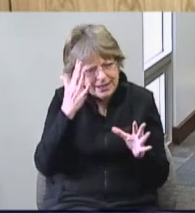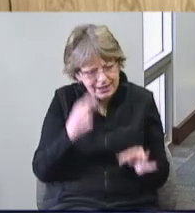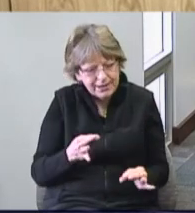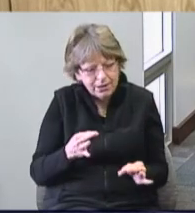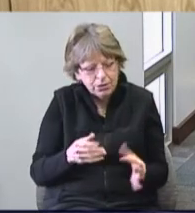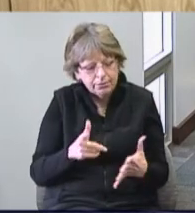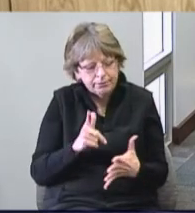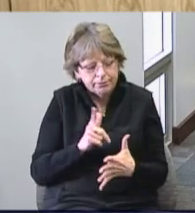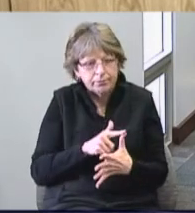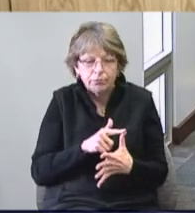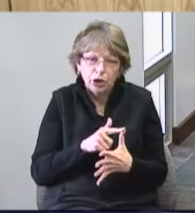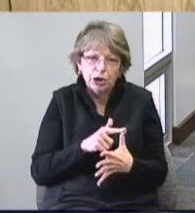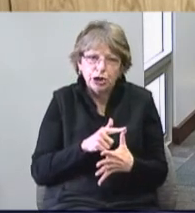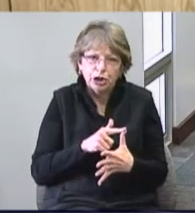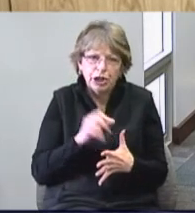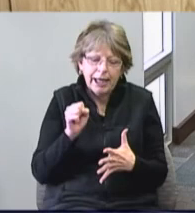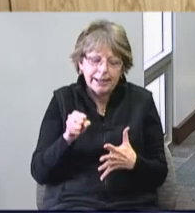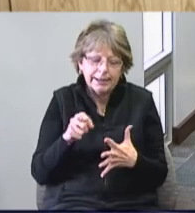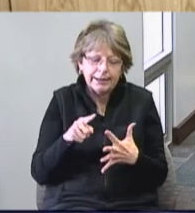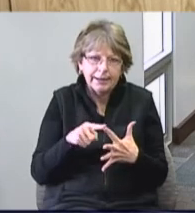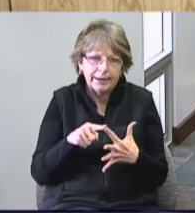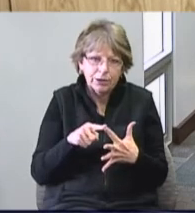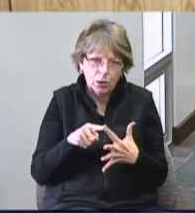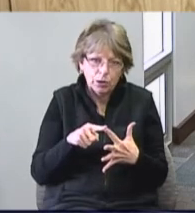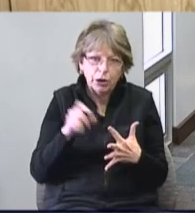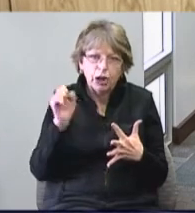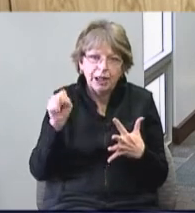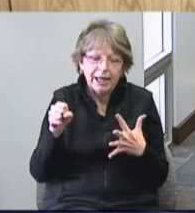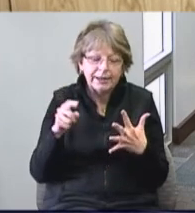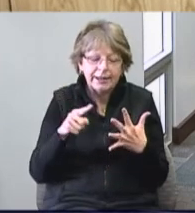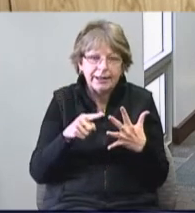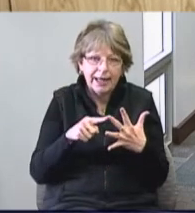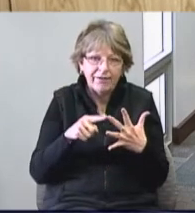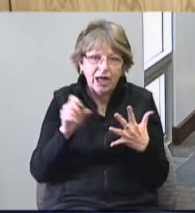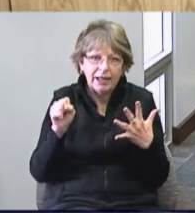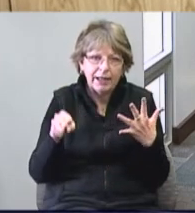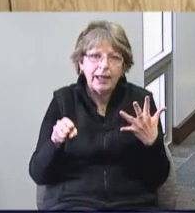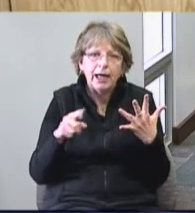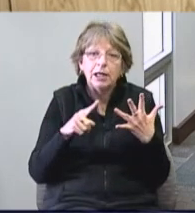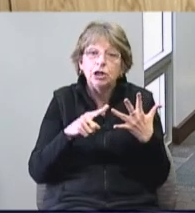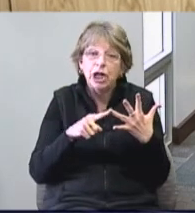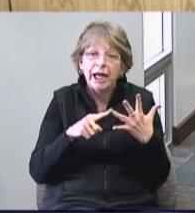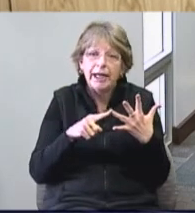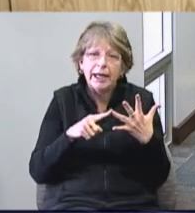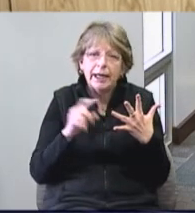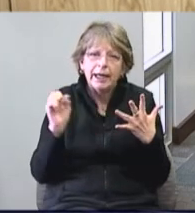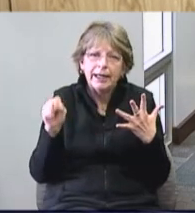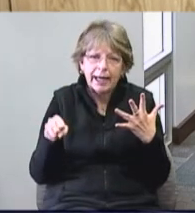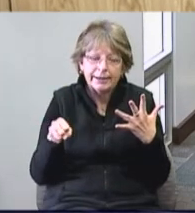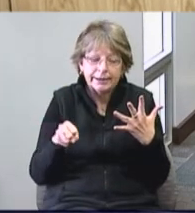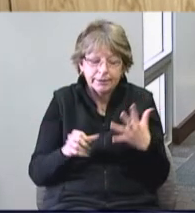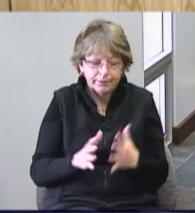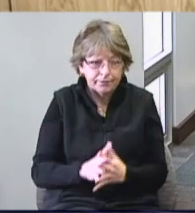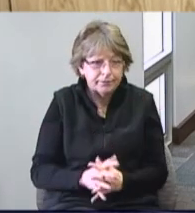roll? Bush, Yes. Soldner, Yes. Dave Line, Yes. Pyros de Carvalho.